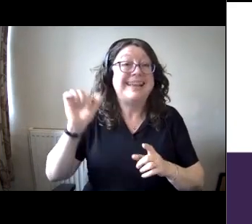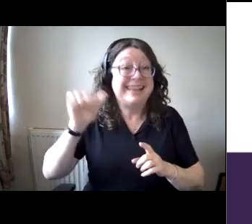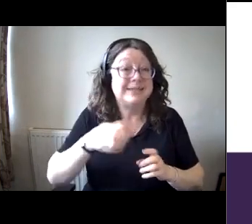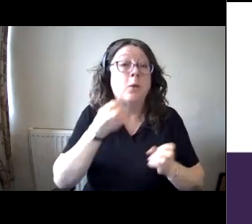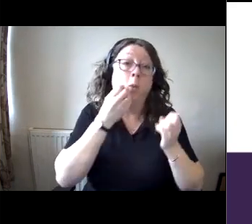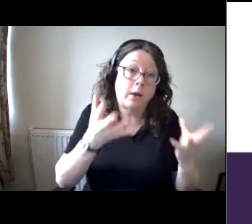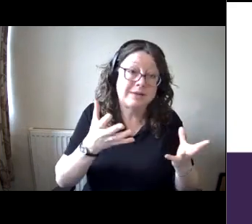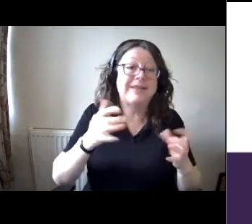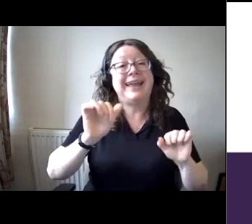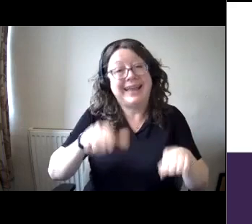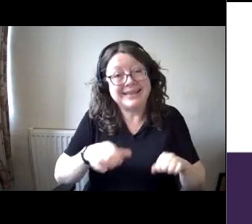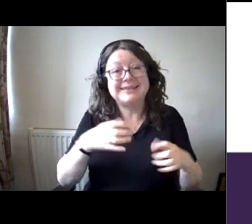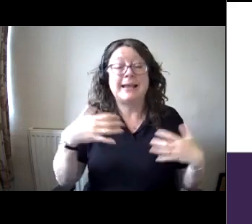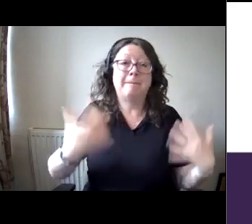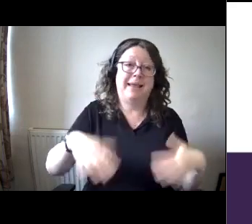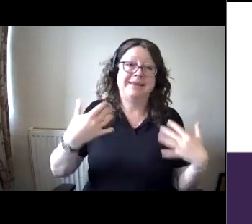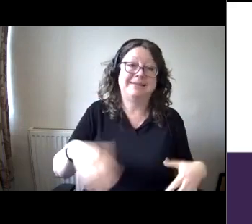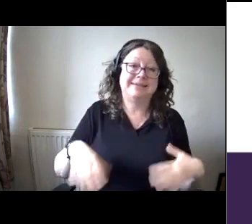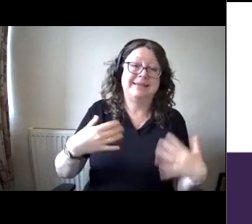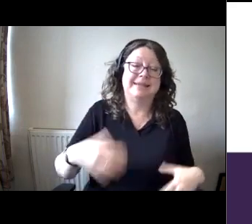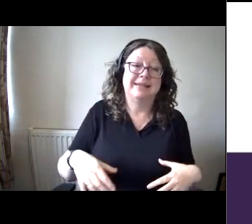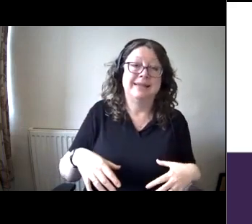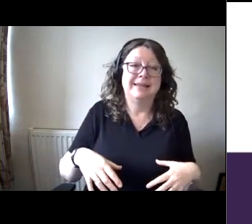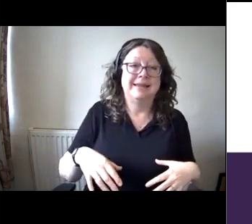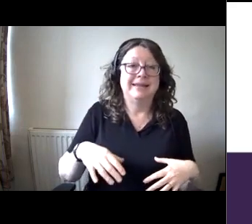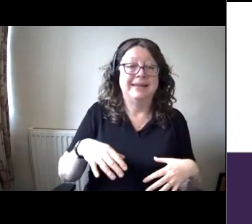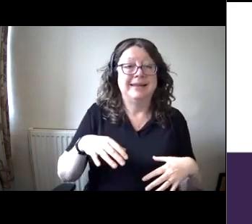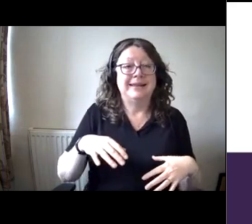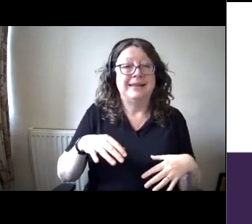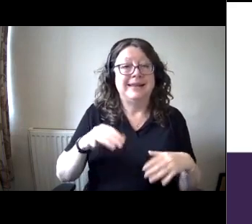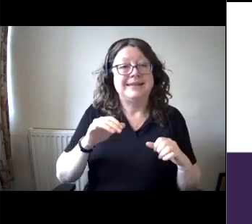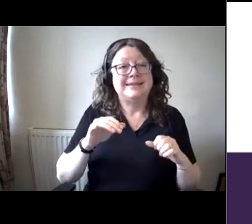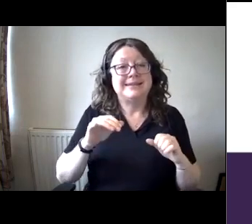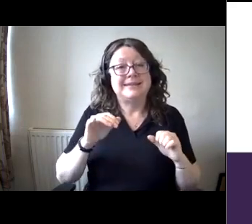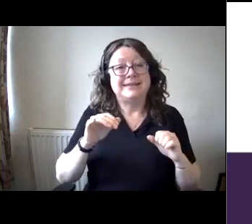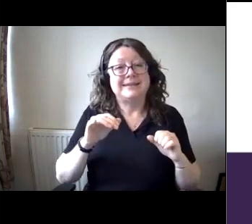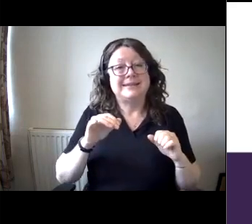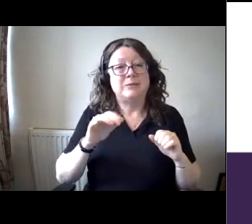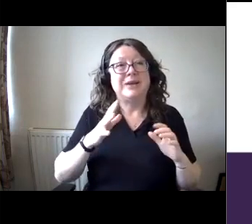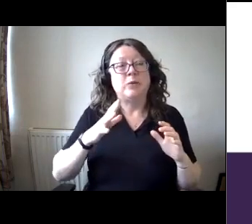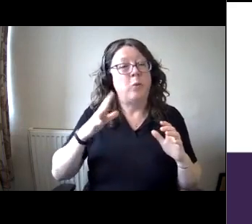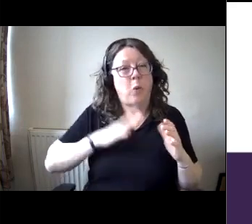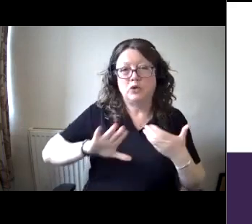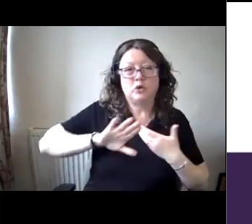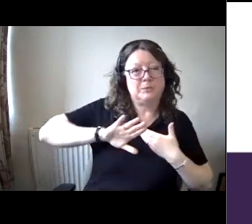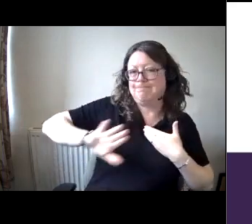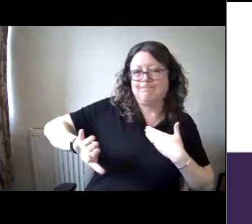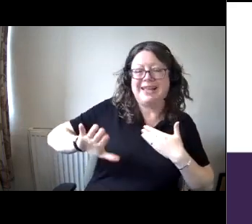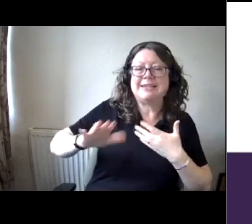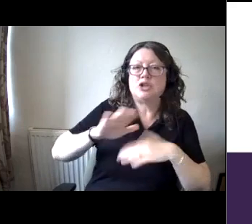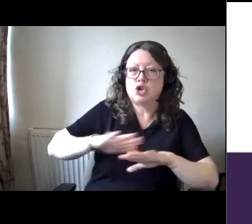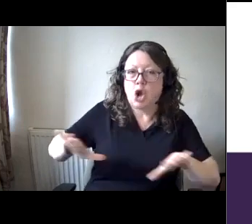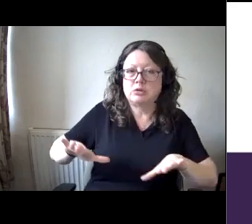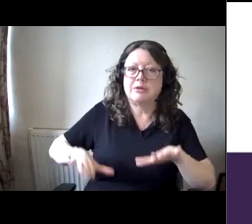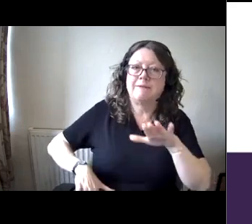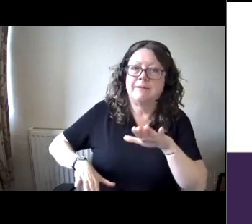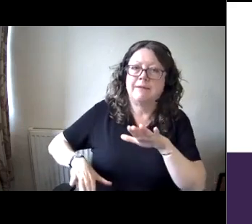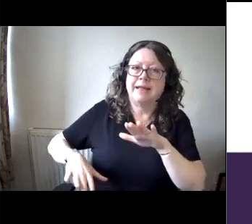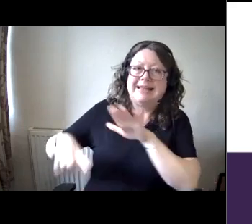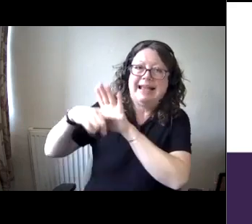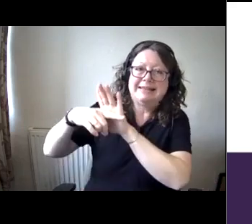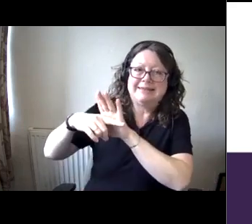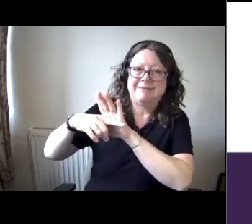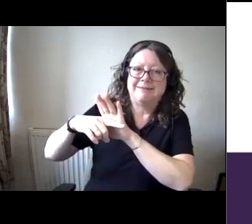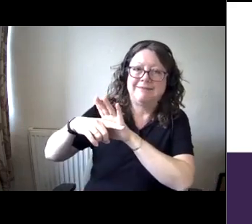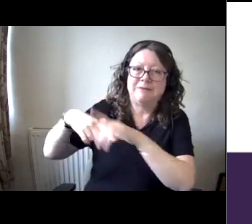to come away from talking about it as implicitly a deficit and implicitly an issue. However,